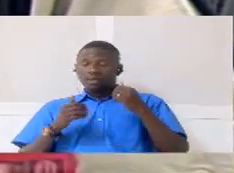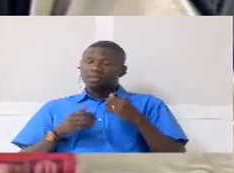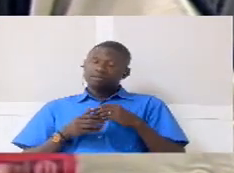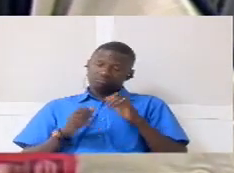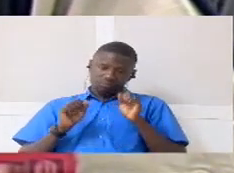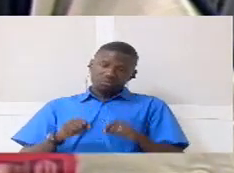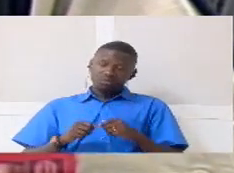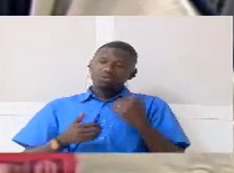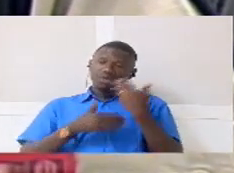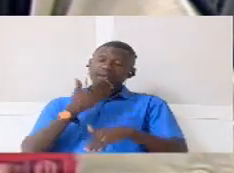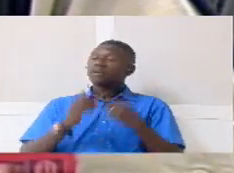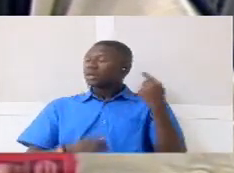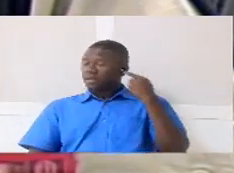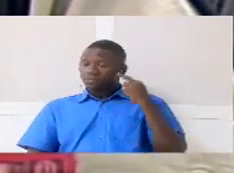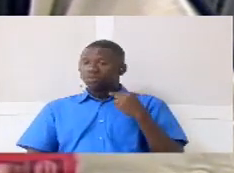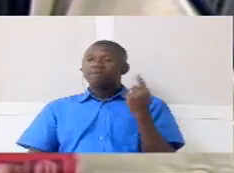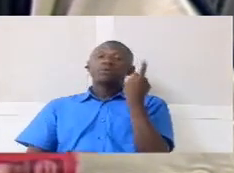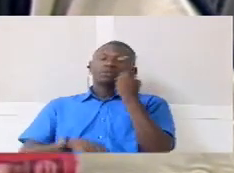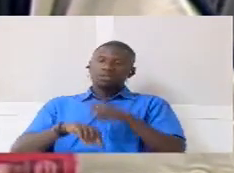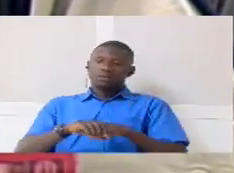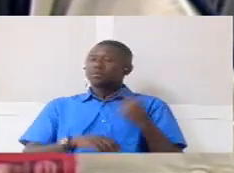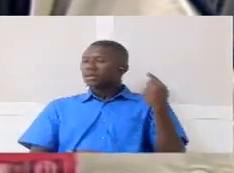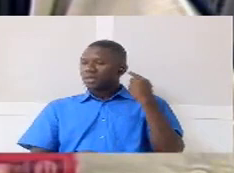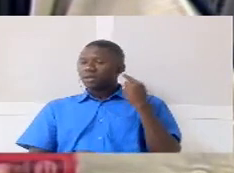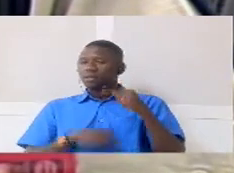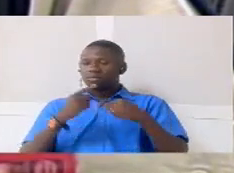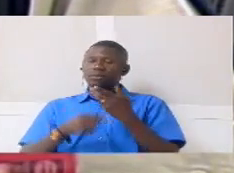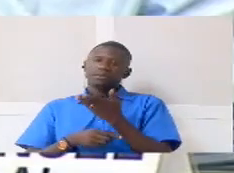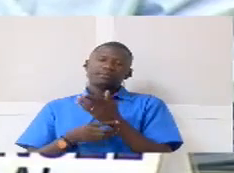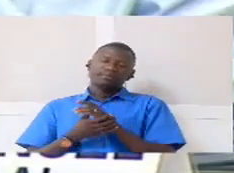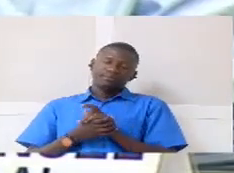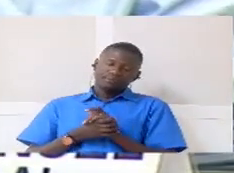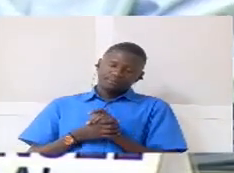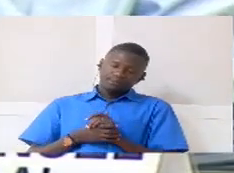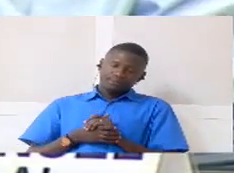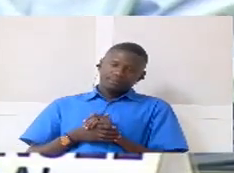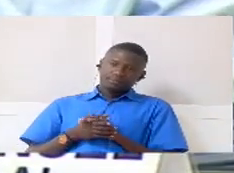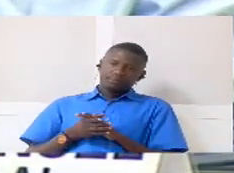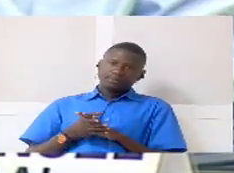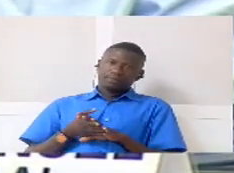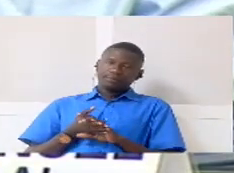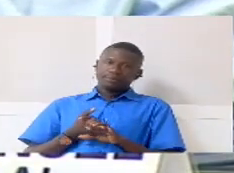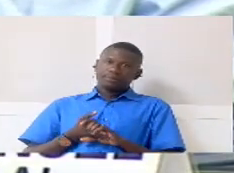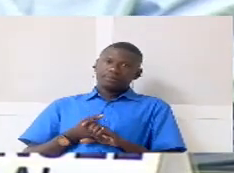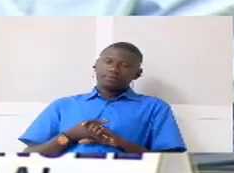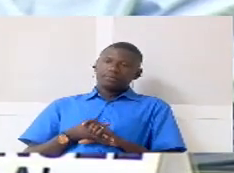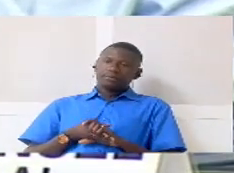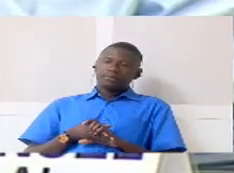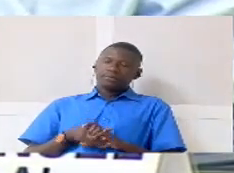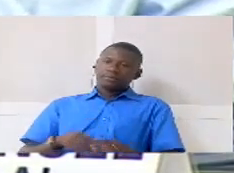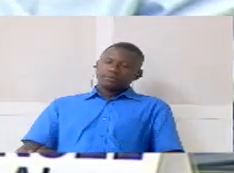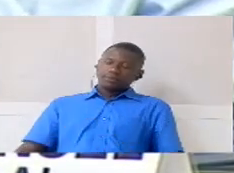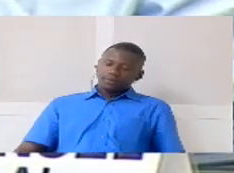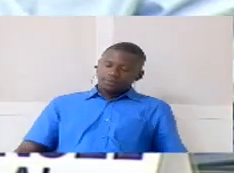it. Today is the first time hearing it. Was it not the case that deaths in